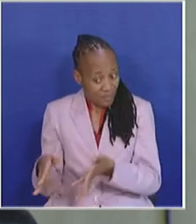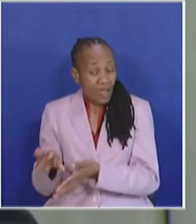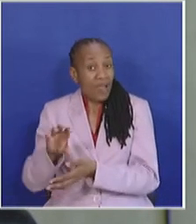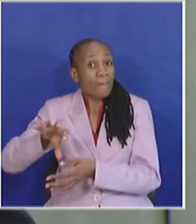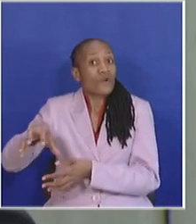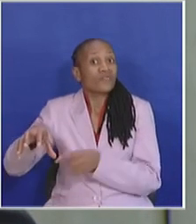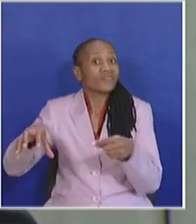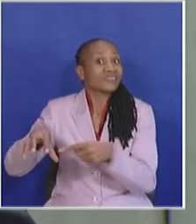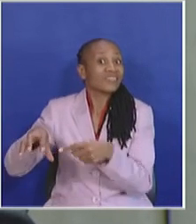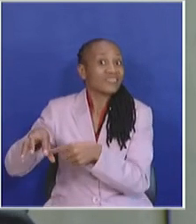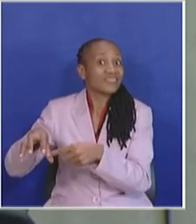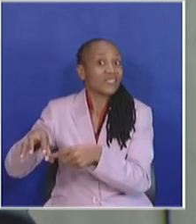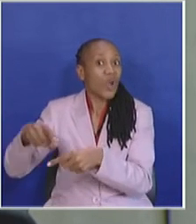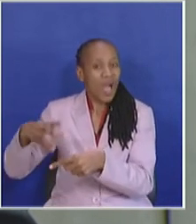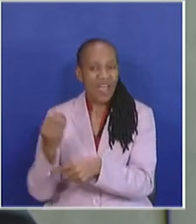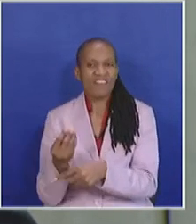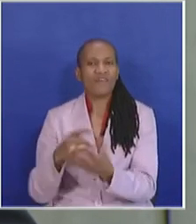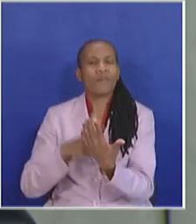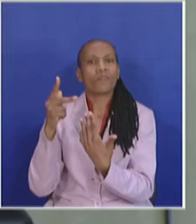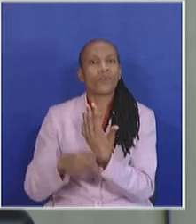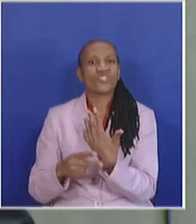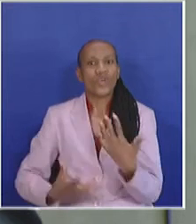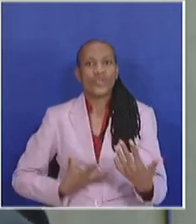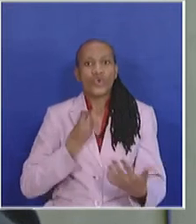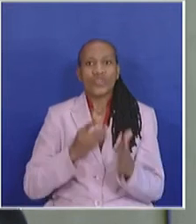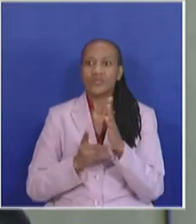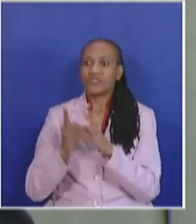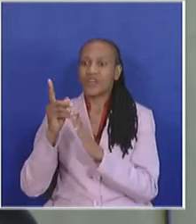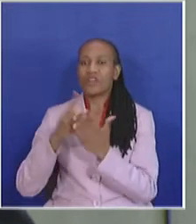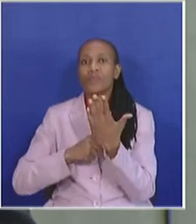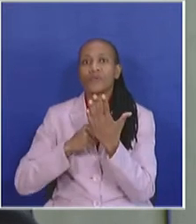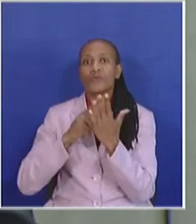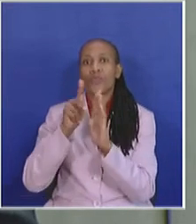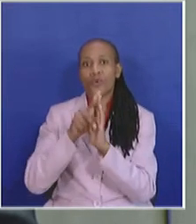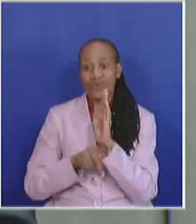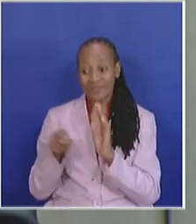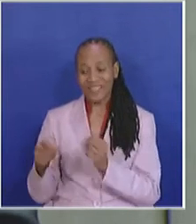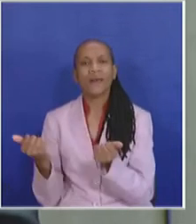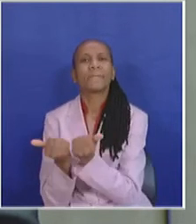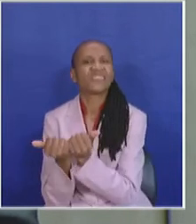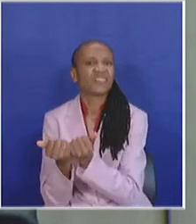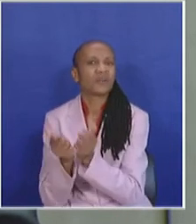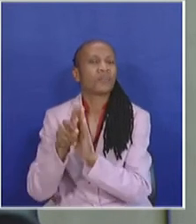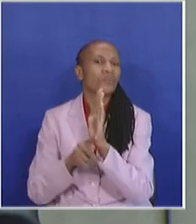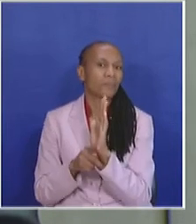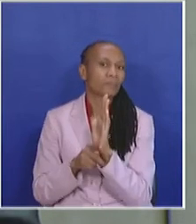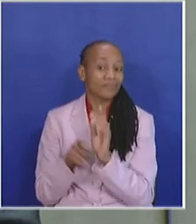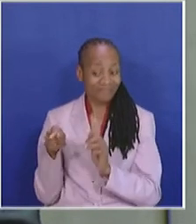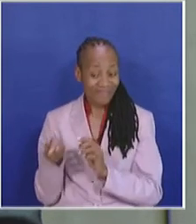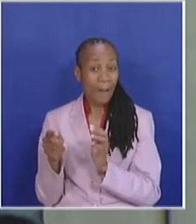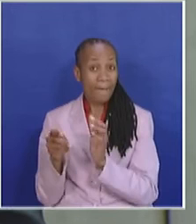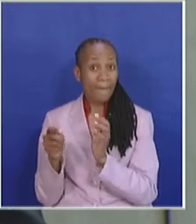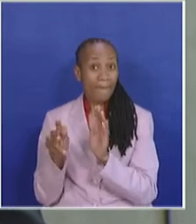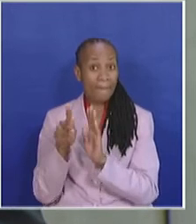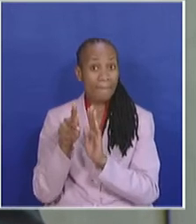a Masaki Sizwe Youth Development Program, which is a bursary program that encourages